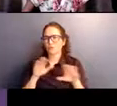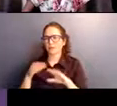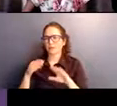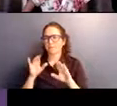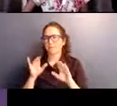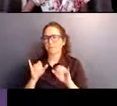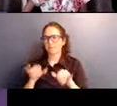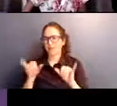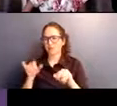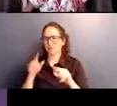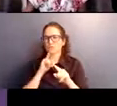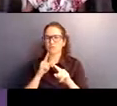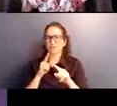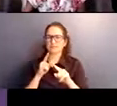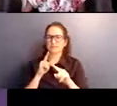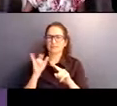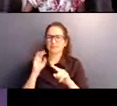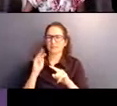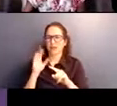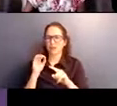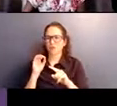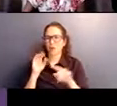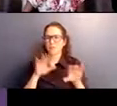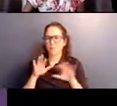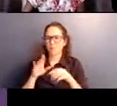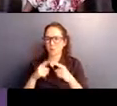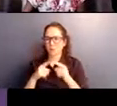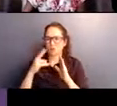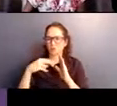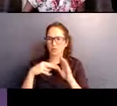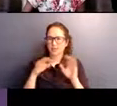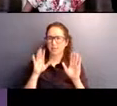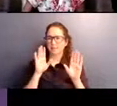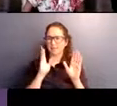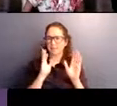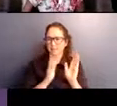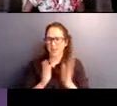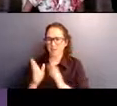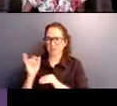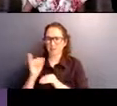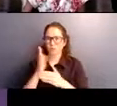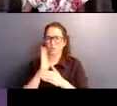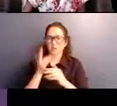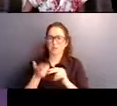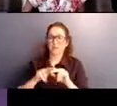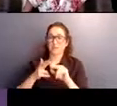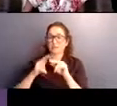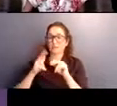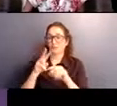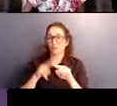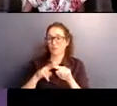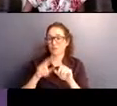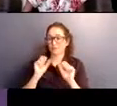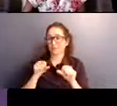to the macro beat as they're reading these patterns and build a vocabulary so that they can move on